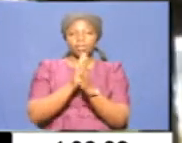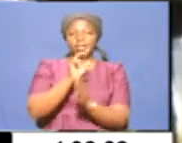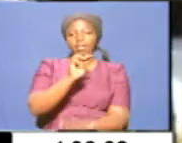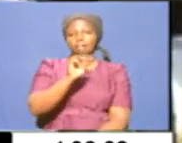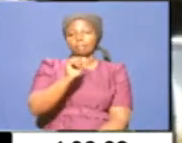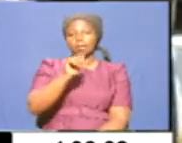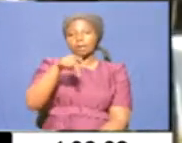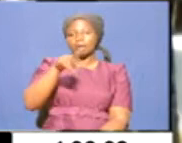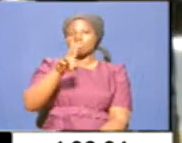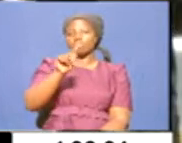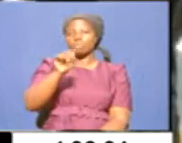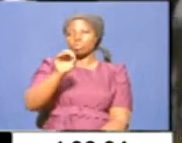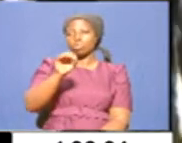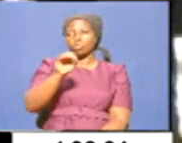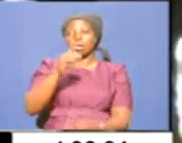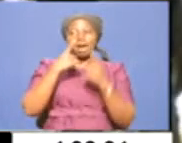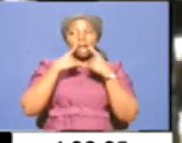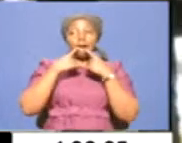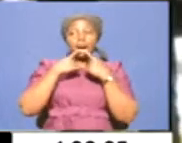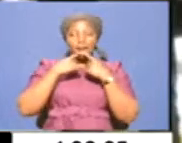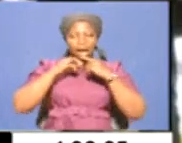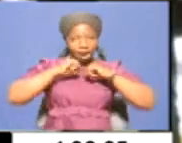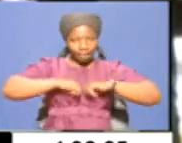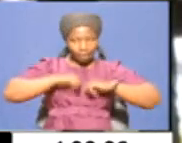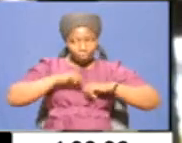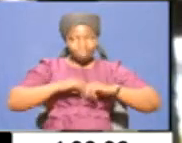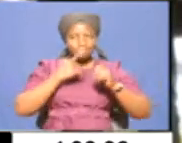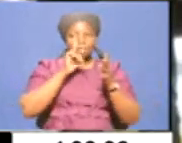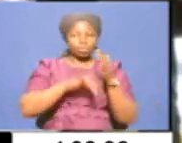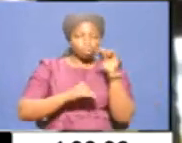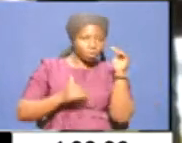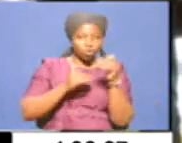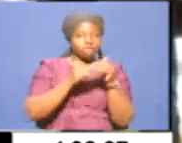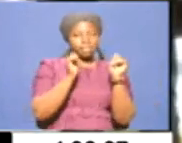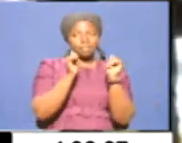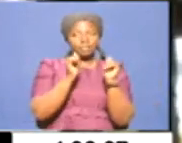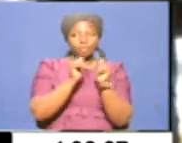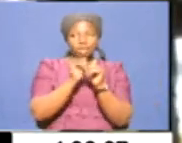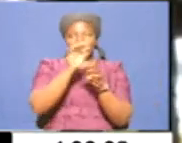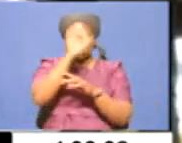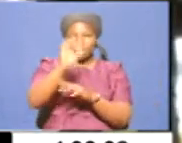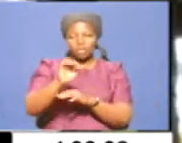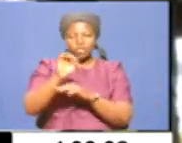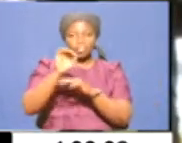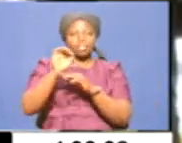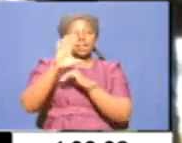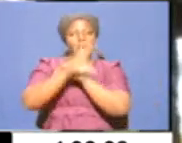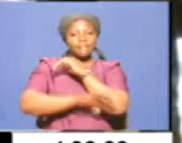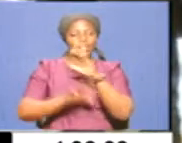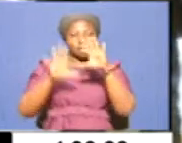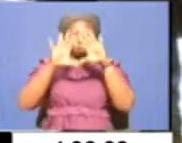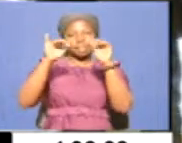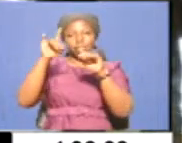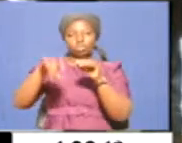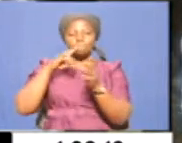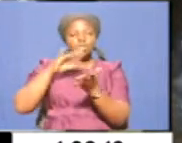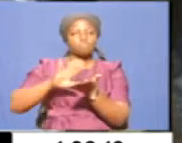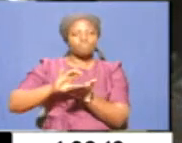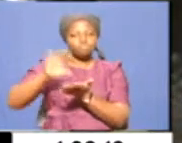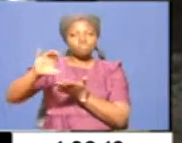that close to 10% of the national budget should be allocated to the agricultural sector so that then they can actually create enough resources